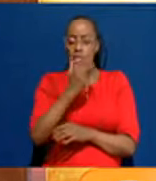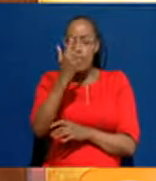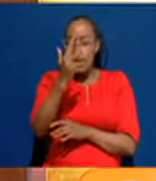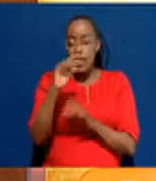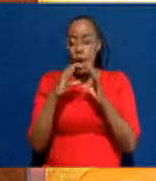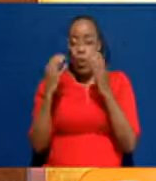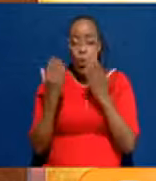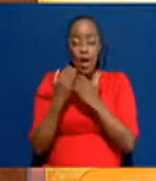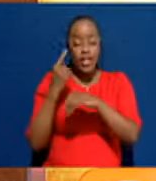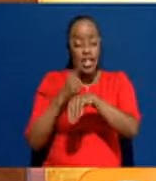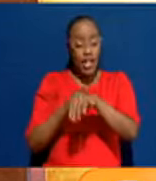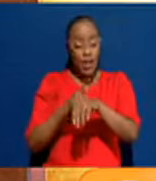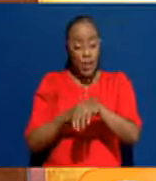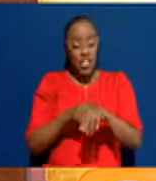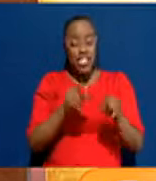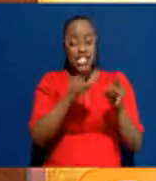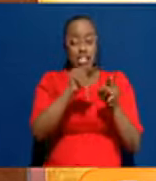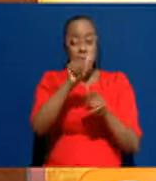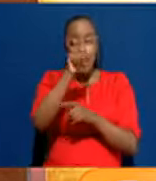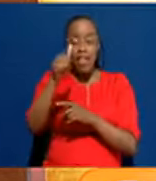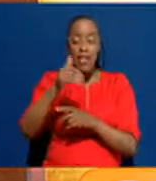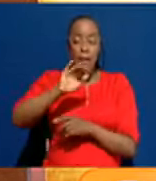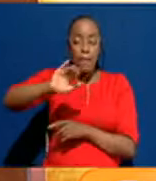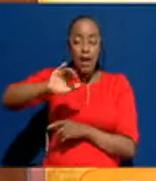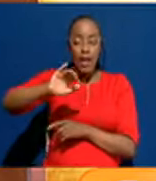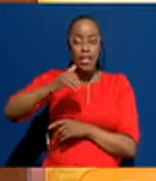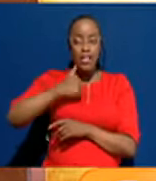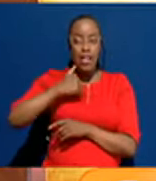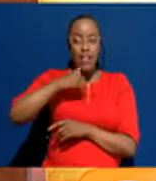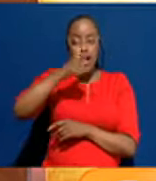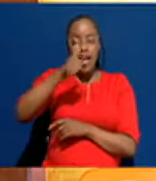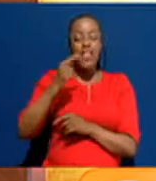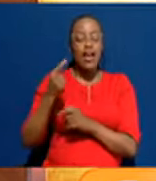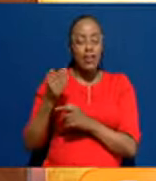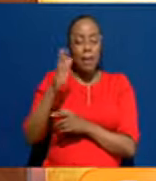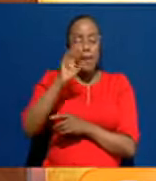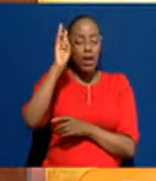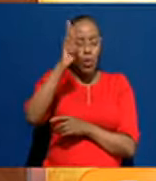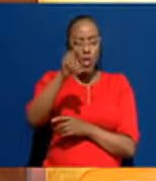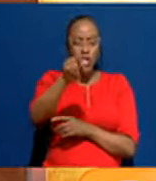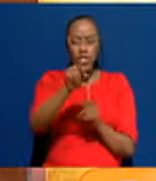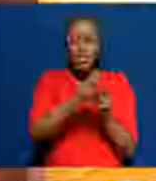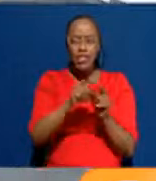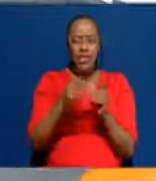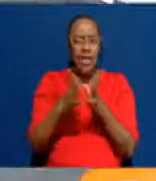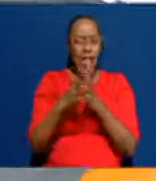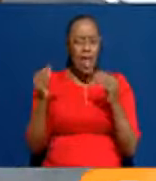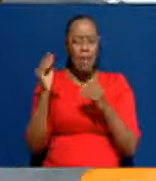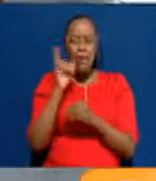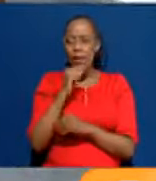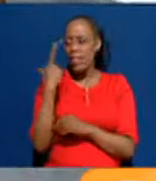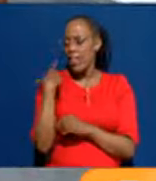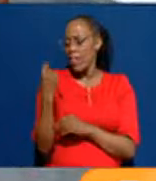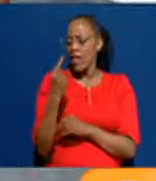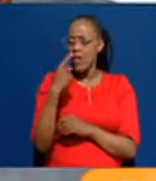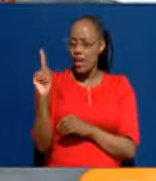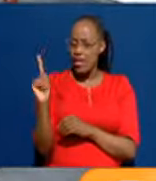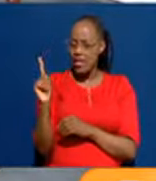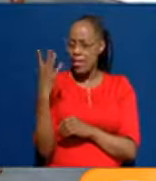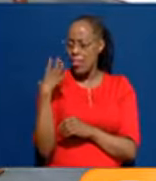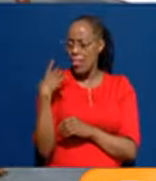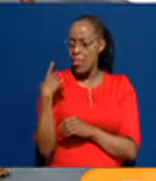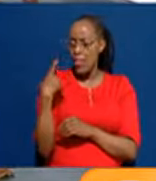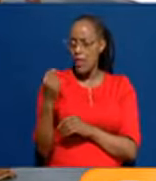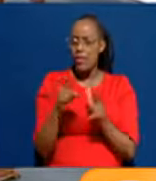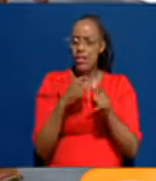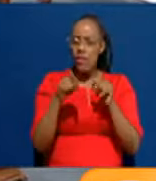records. Ngine imeenda, nimepaki na mbili. So, but hiyo zingine tutarudisha. By the way, hiyo ilienda. Ilienda too juicy, siyo? Yeah, ilienda juicy. You